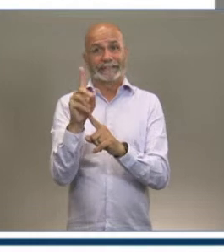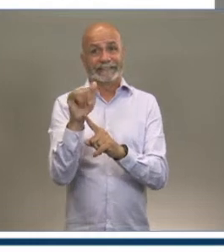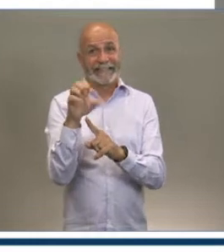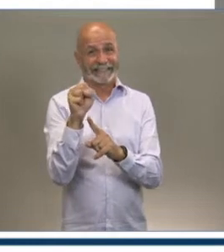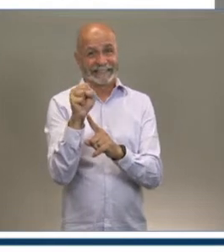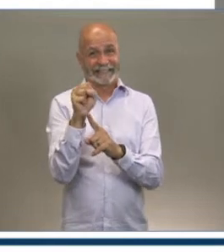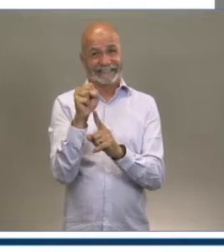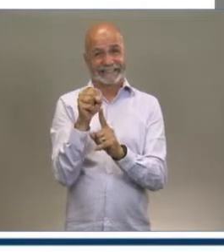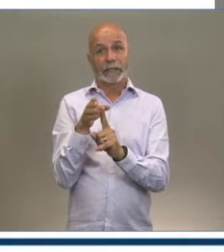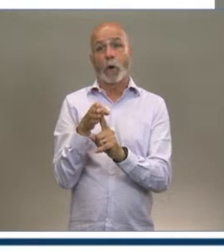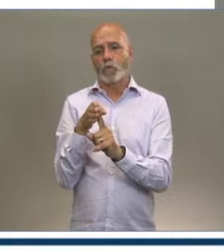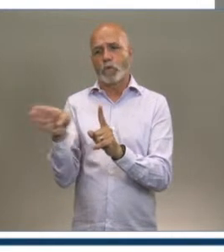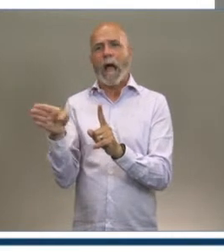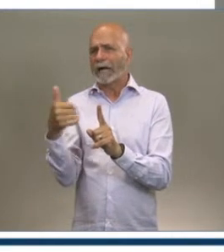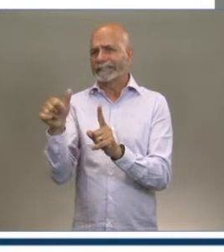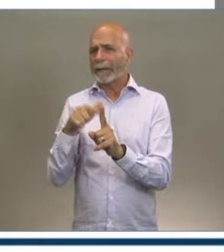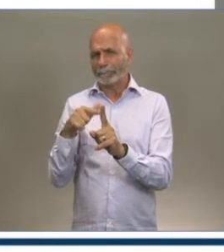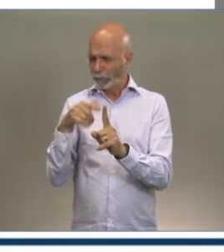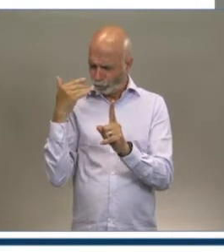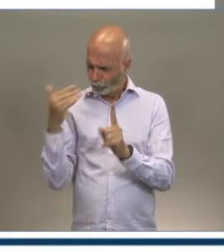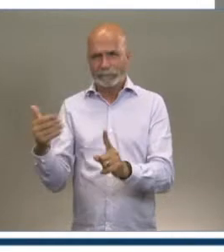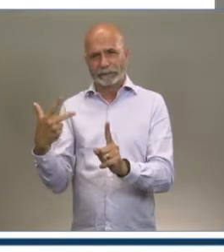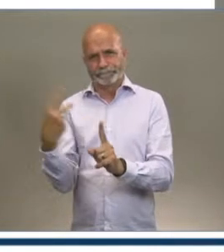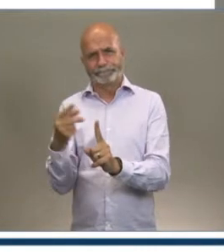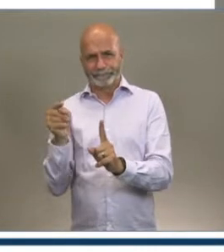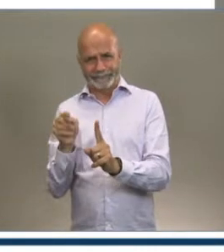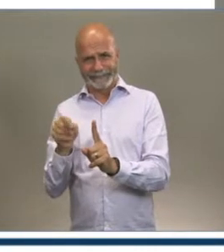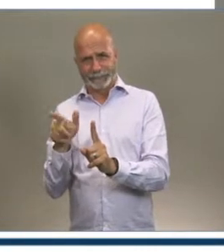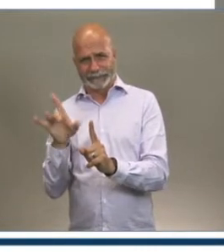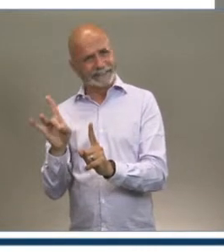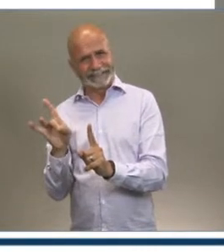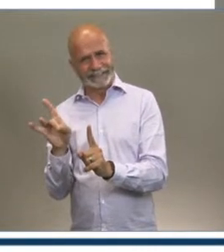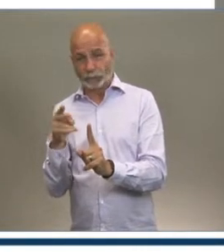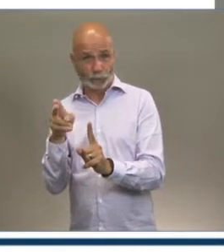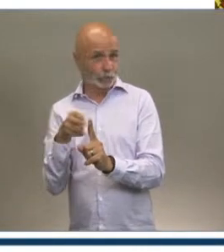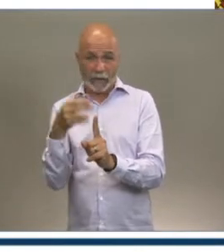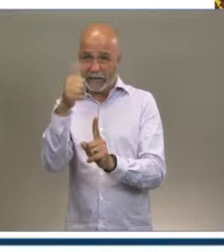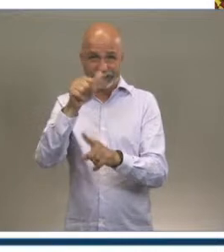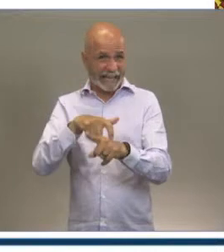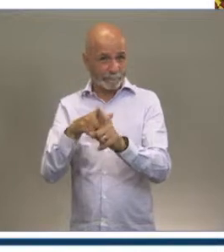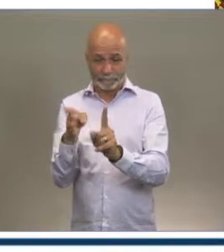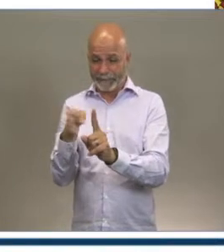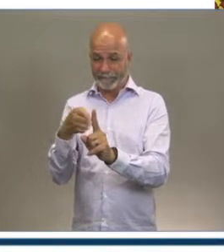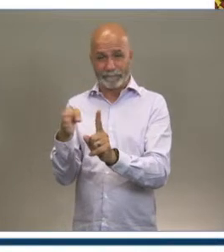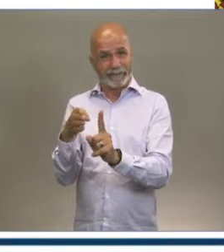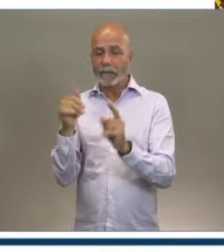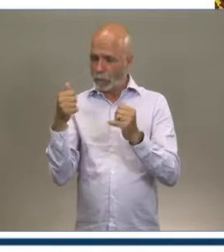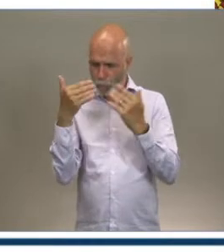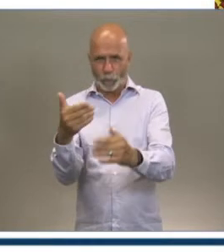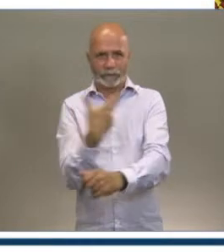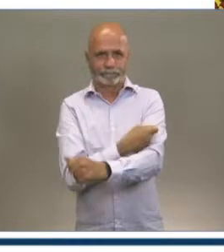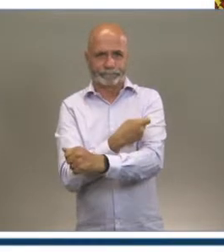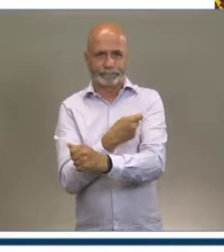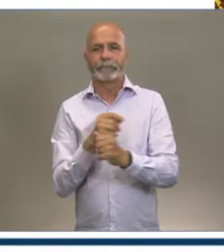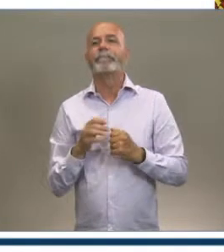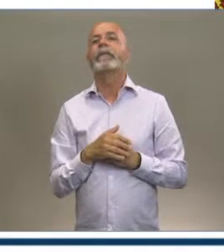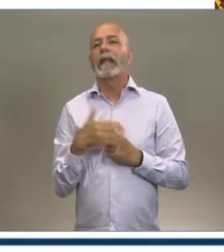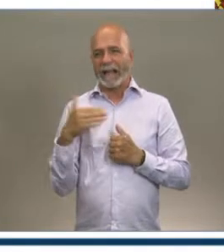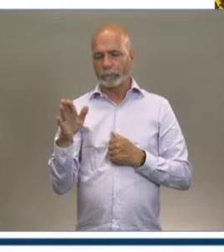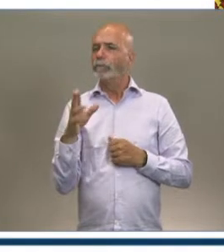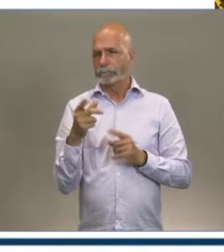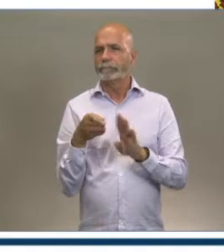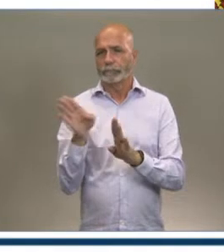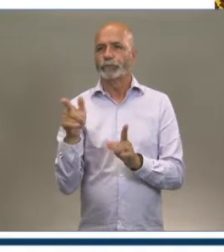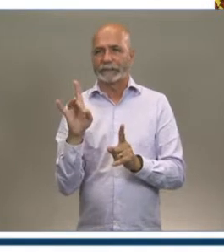many people immunized with their second dose as quickly as possible. Moving on, we'll go to Global's Alicia Draus. Go ahead,